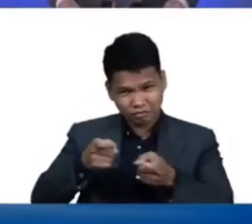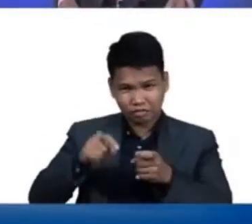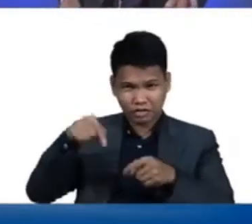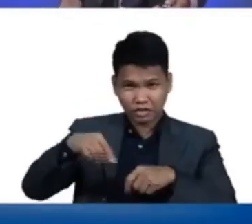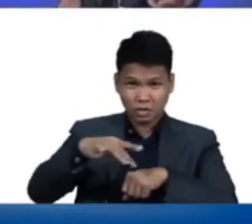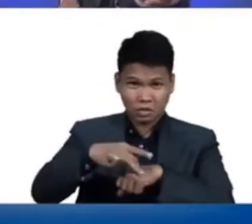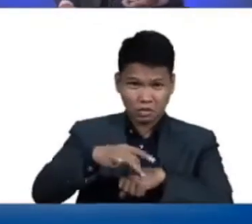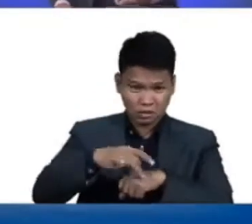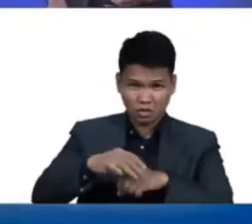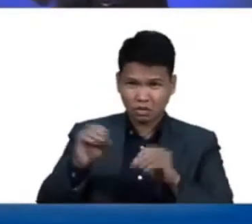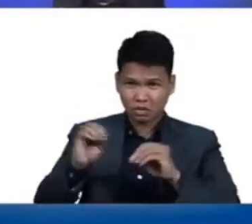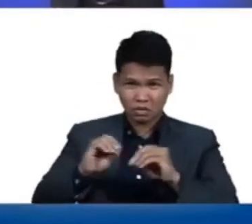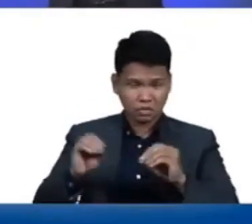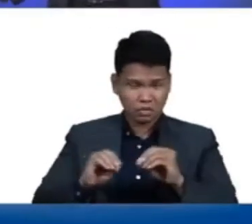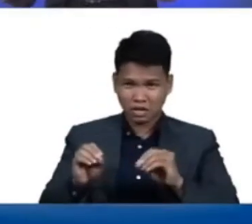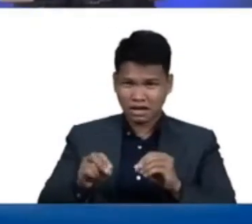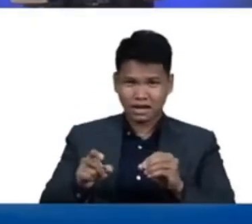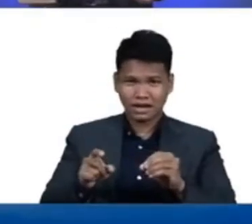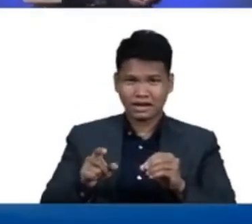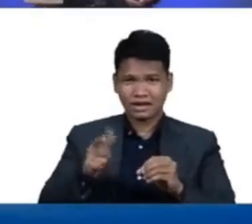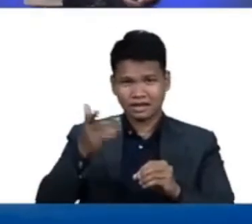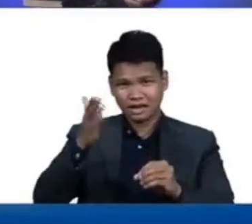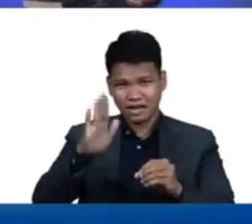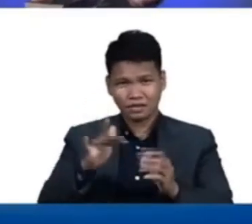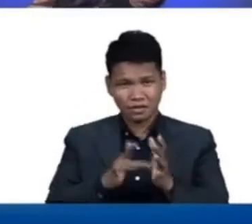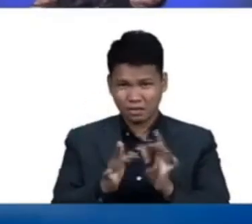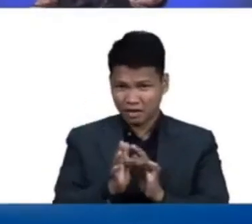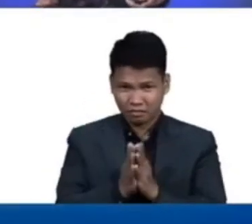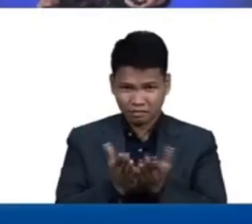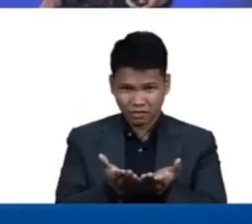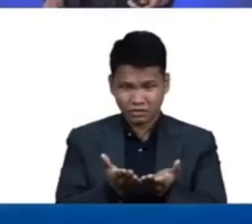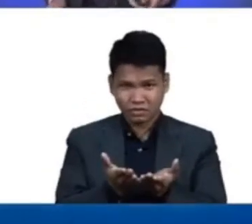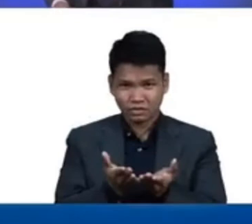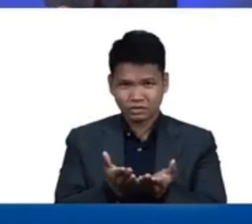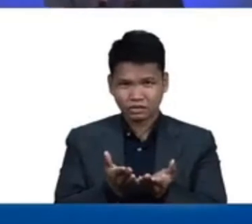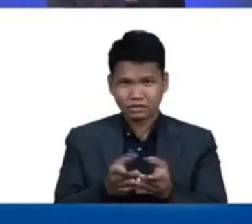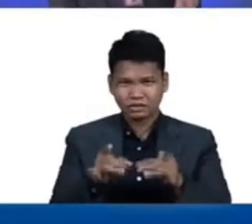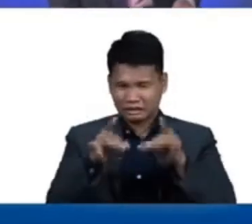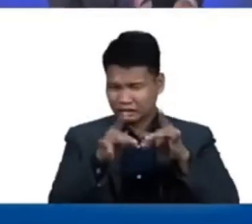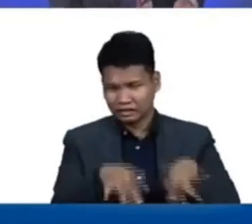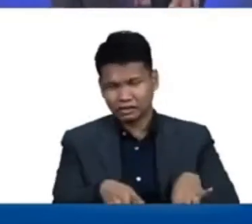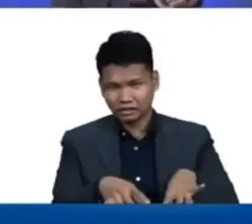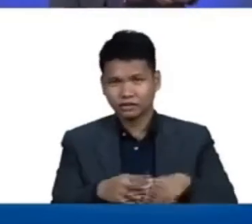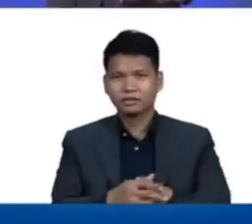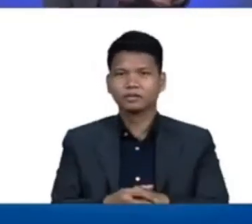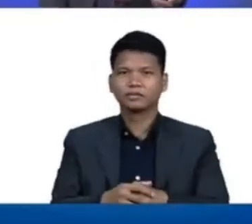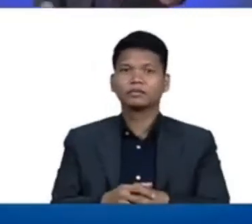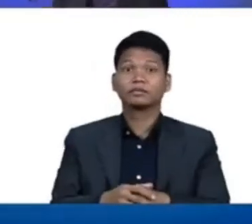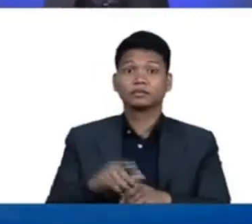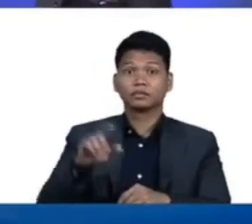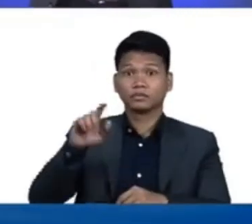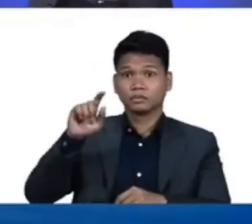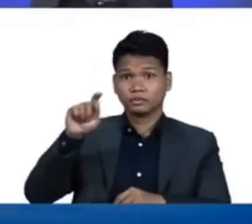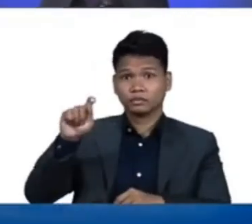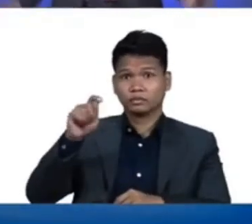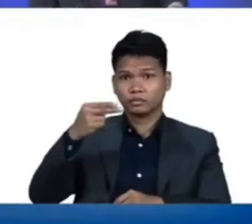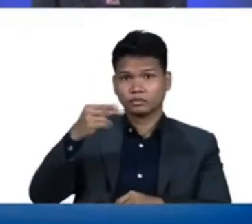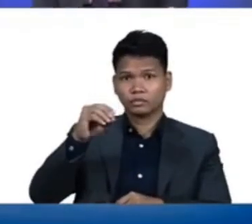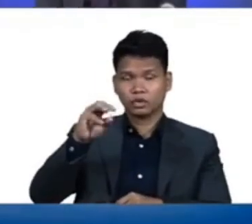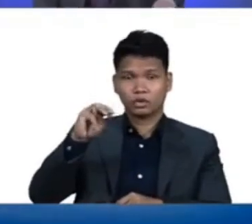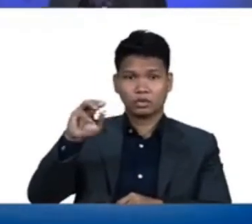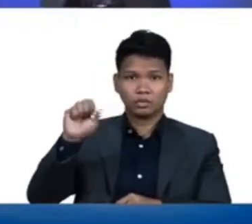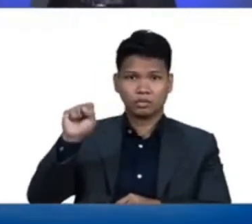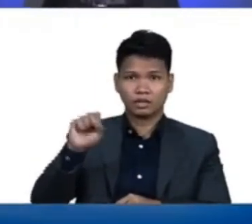obligation to God yan po ang sabi ni George Washington si Thomas Jefferson ang sabi po I have always